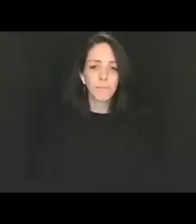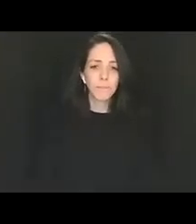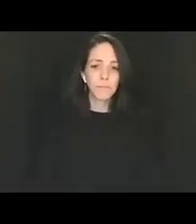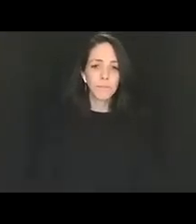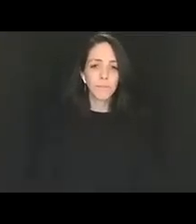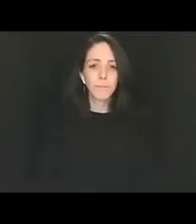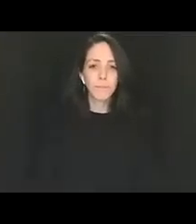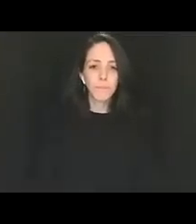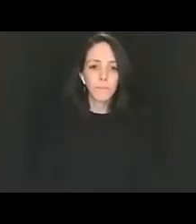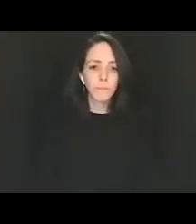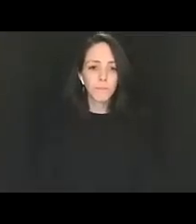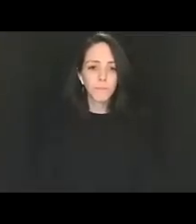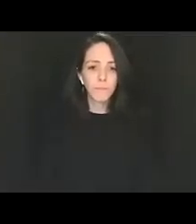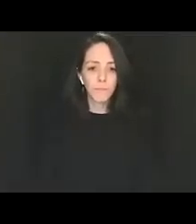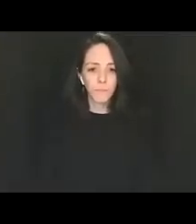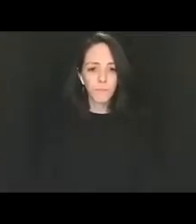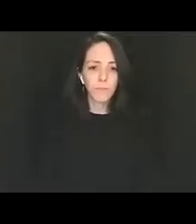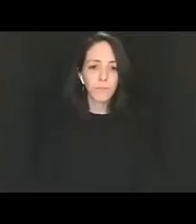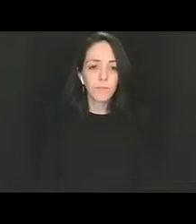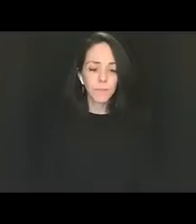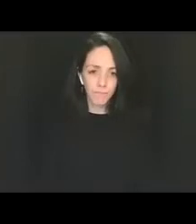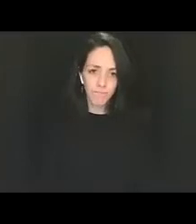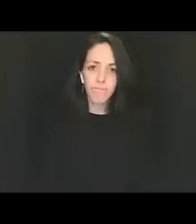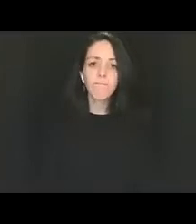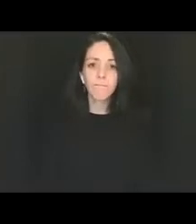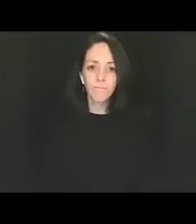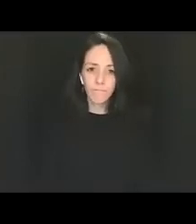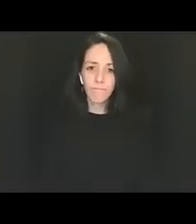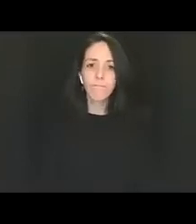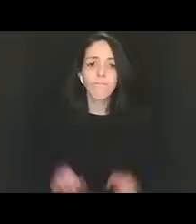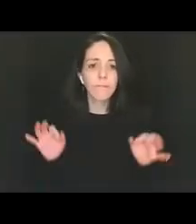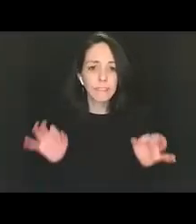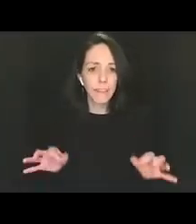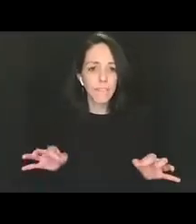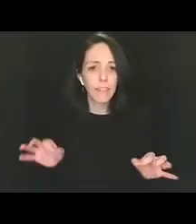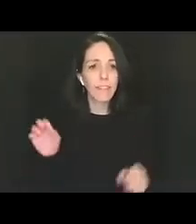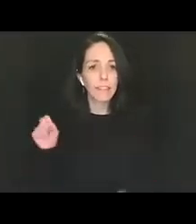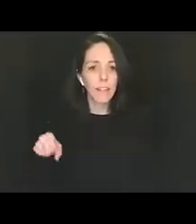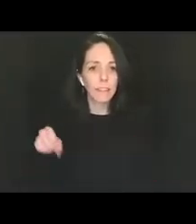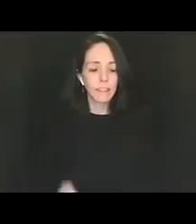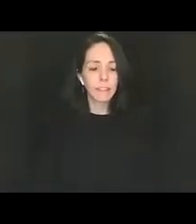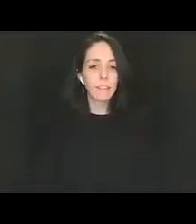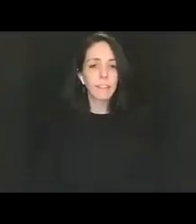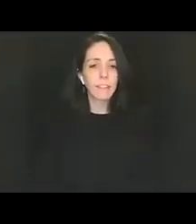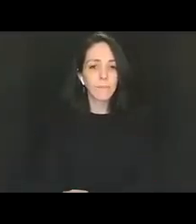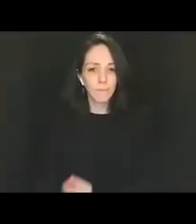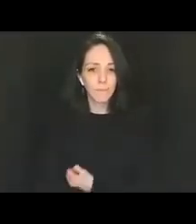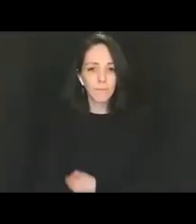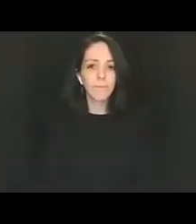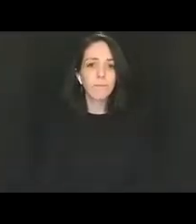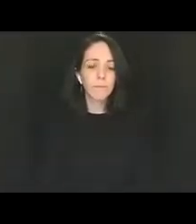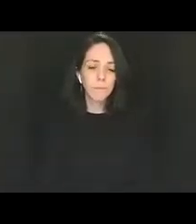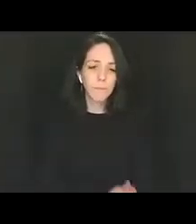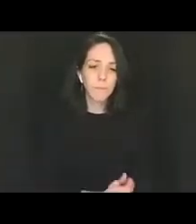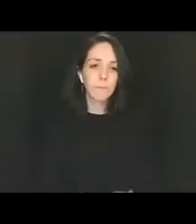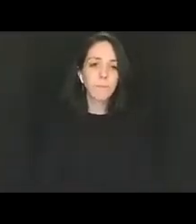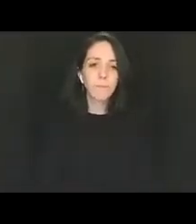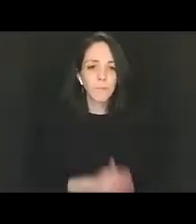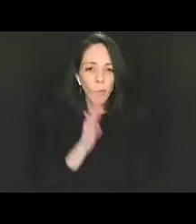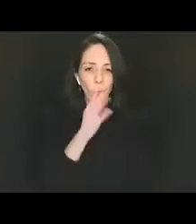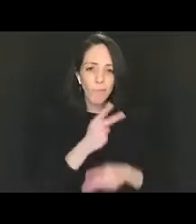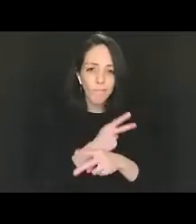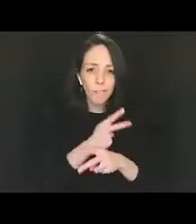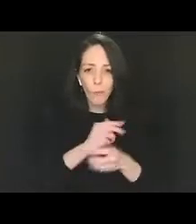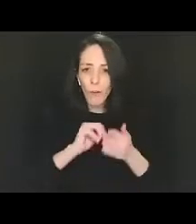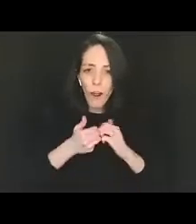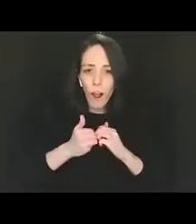too. Yeah, definitely. We'll definitely track that down and